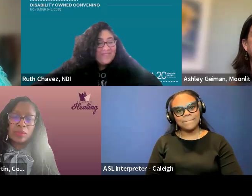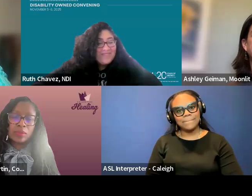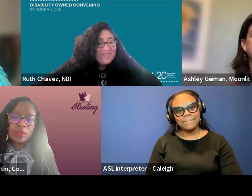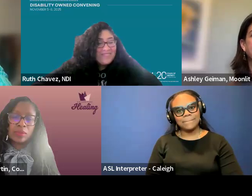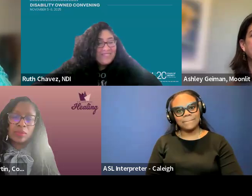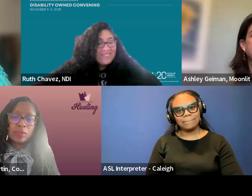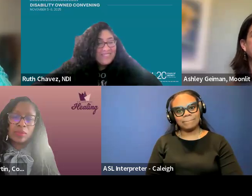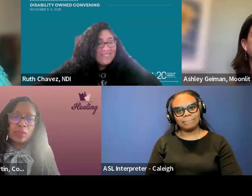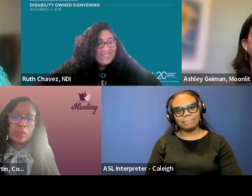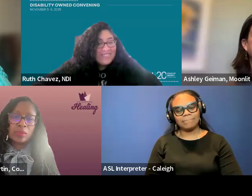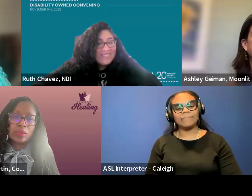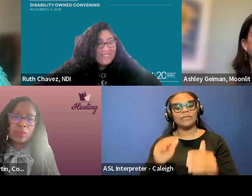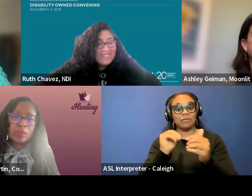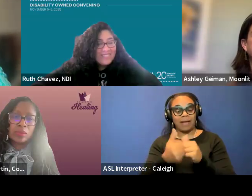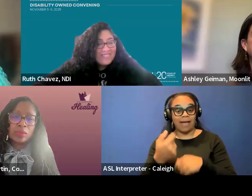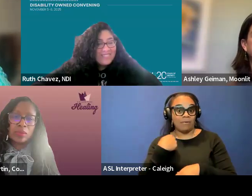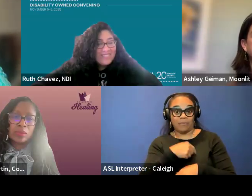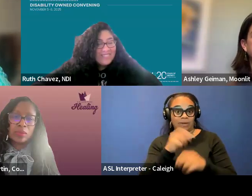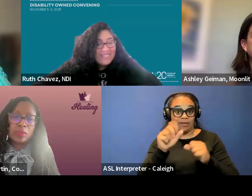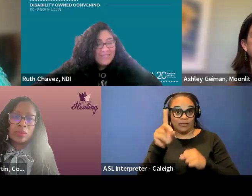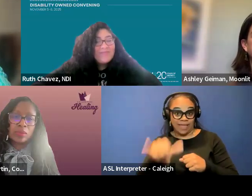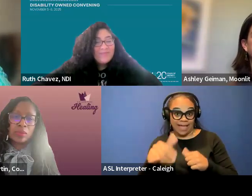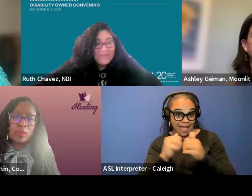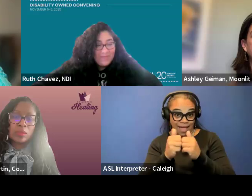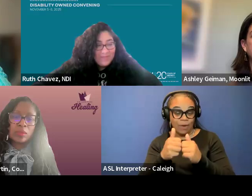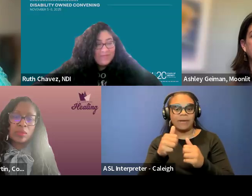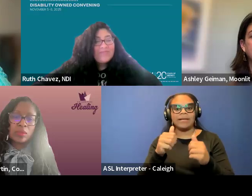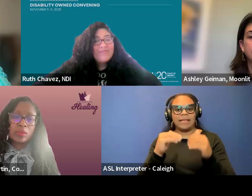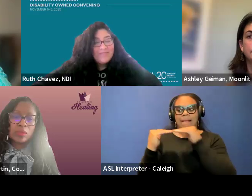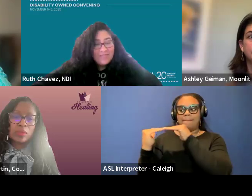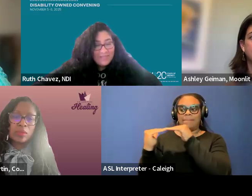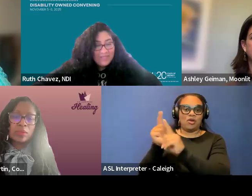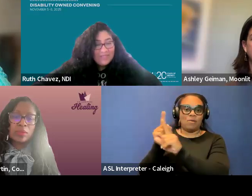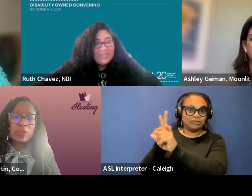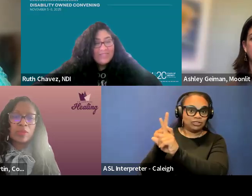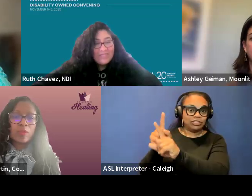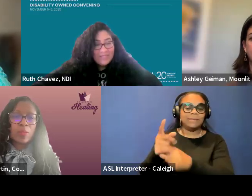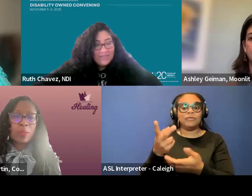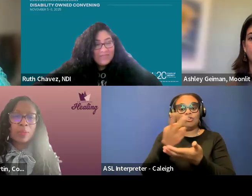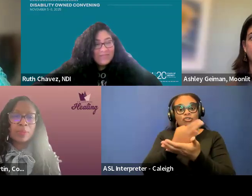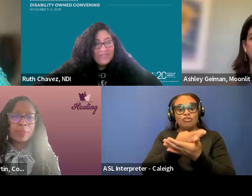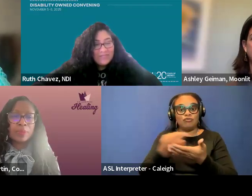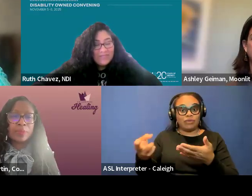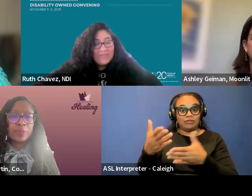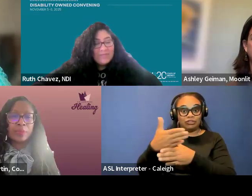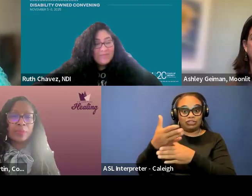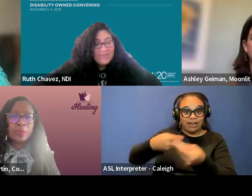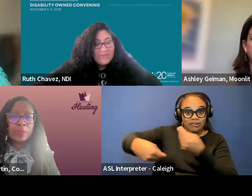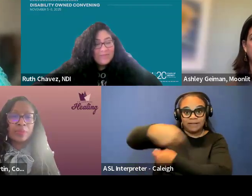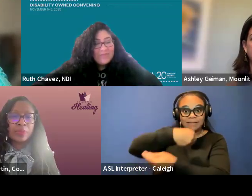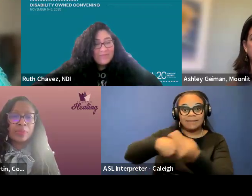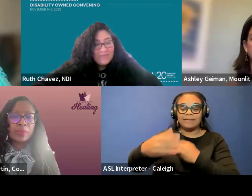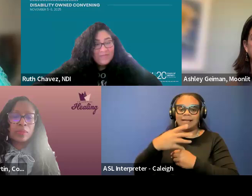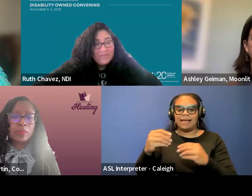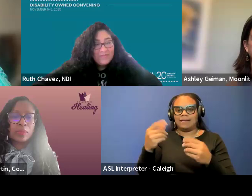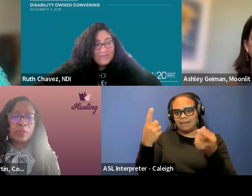So some ways that we can do that is peer mentorship, resource sharing, and collaborative learning platforms. So